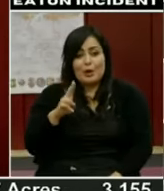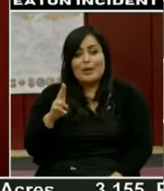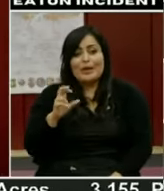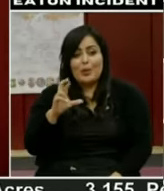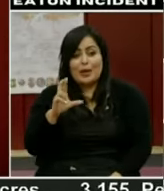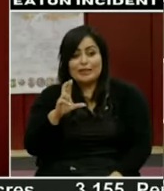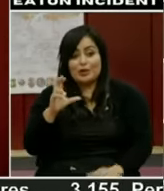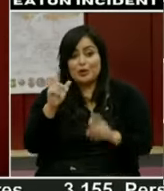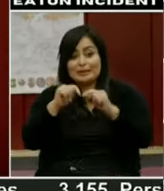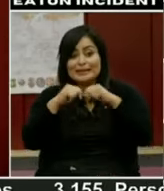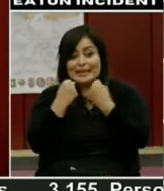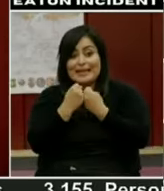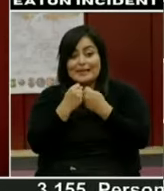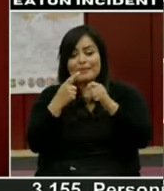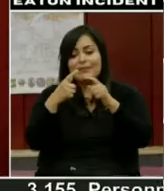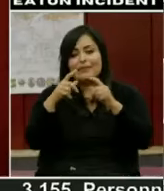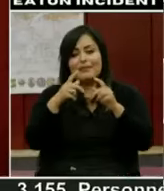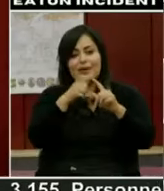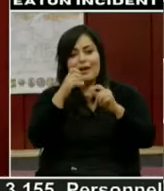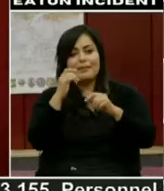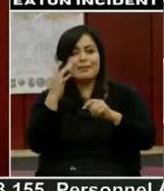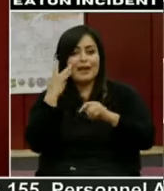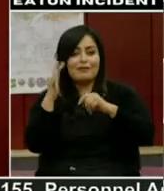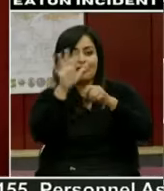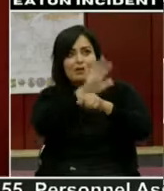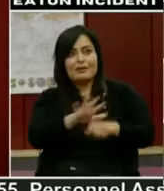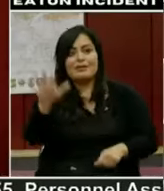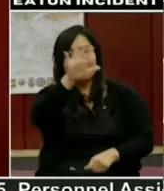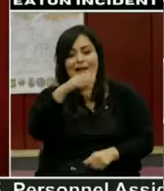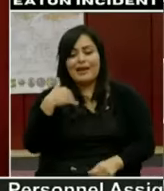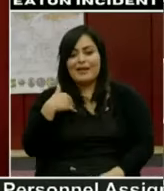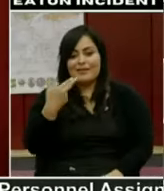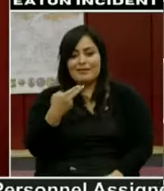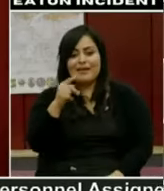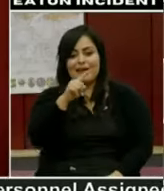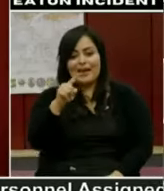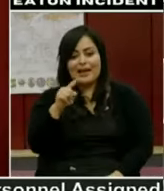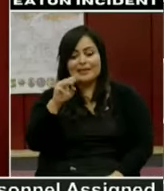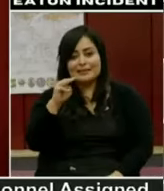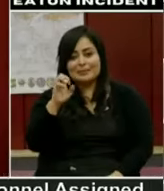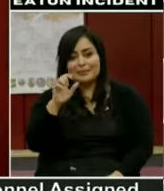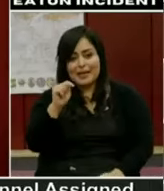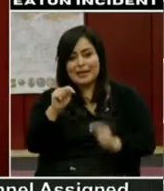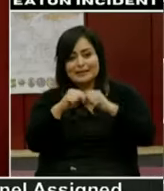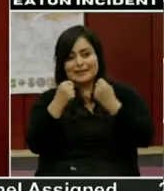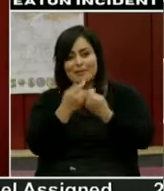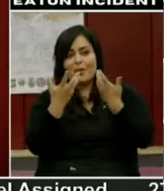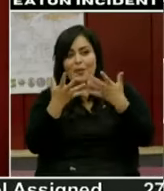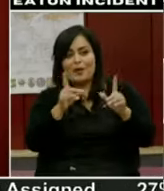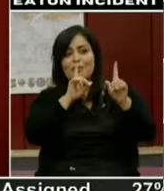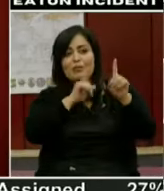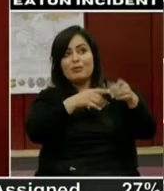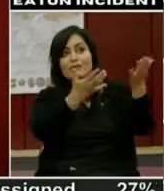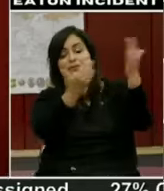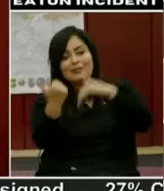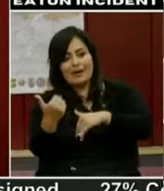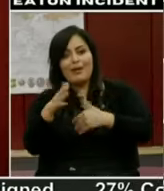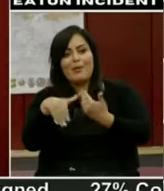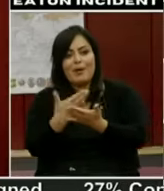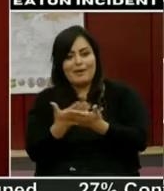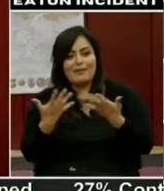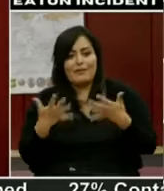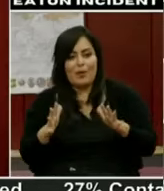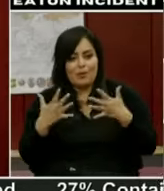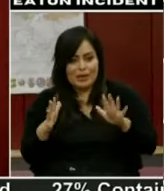all over the state of California that are here. We have a hazmat team that has been ordered and is here assisting with LA County's hazmat